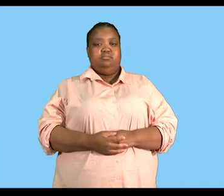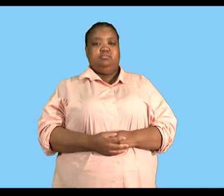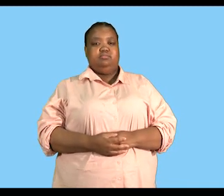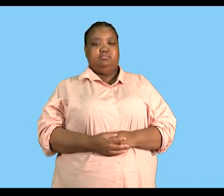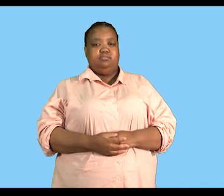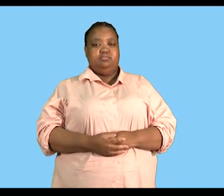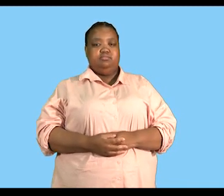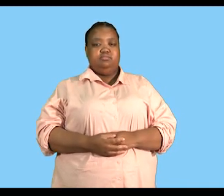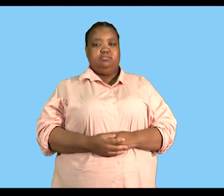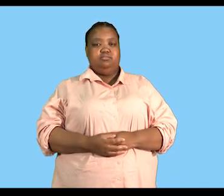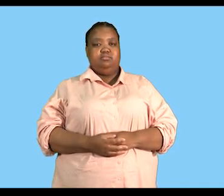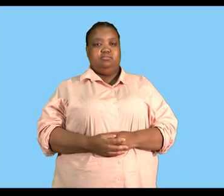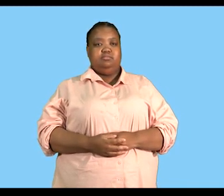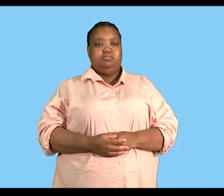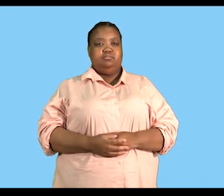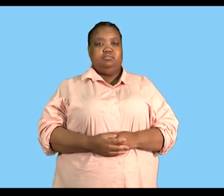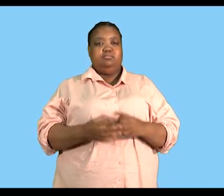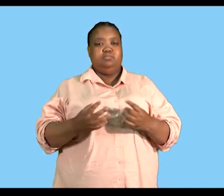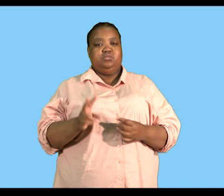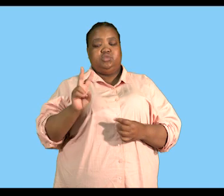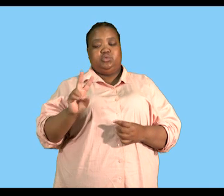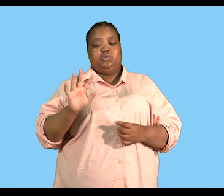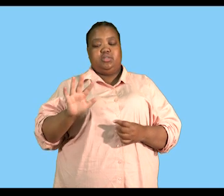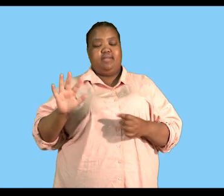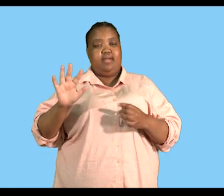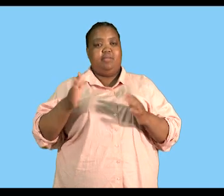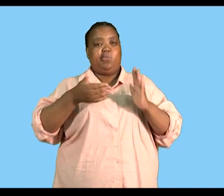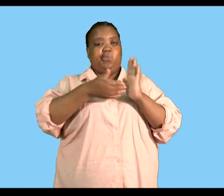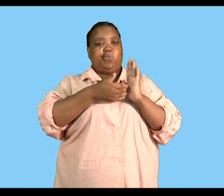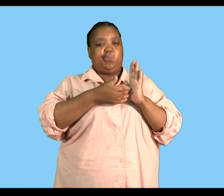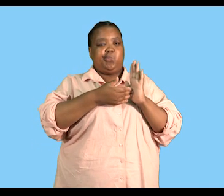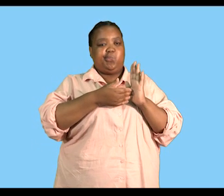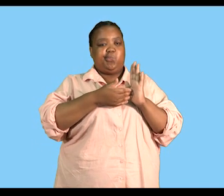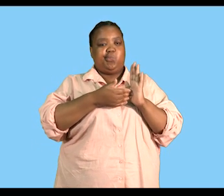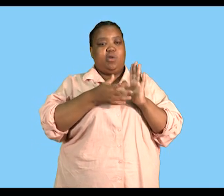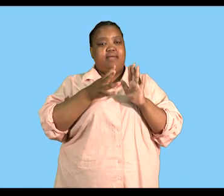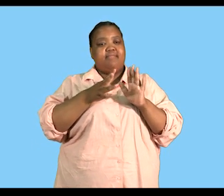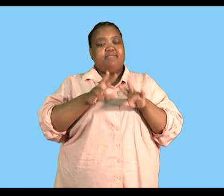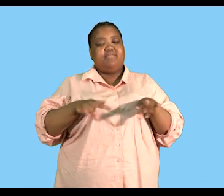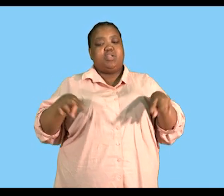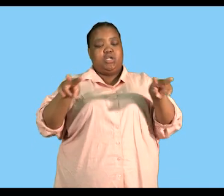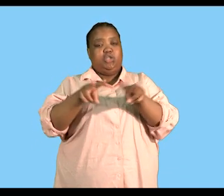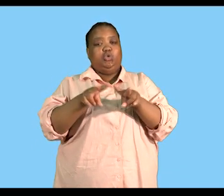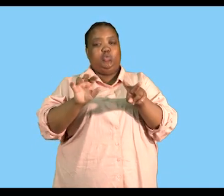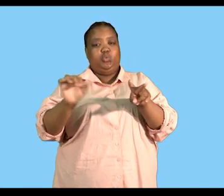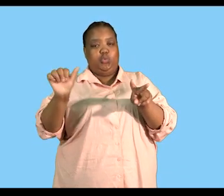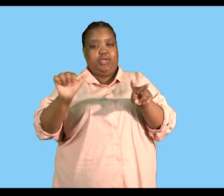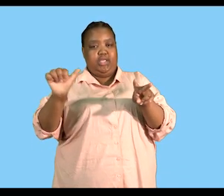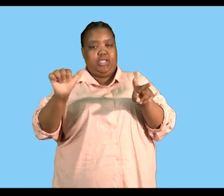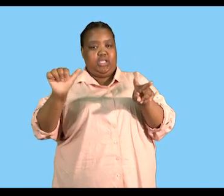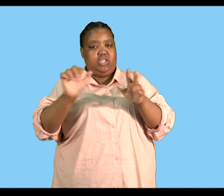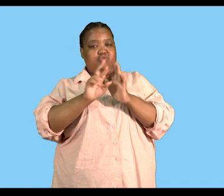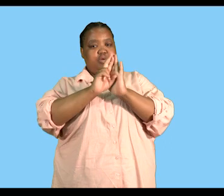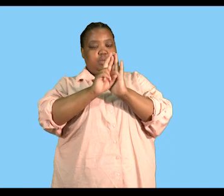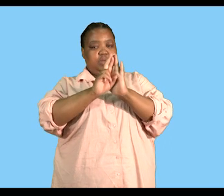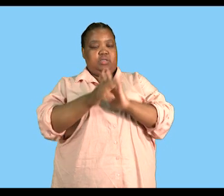25. So 25 will be represented by your value of A.